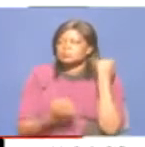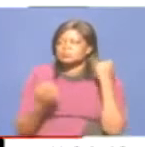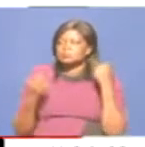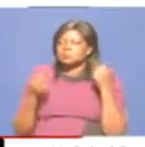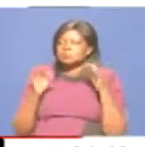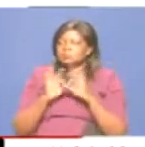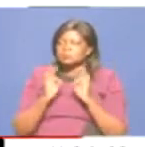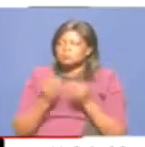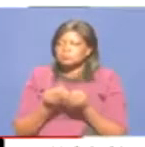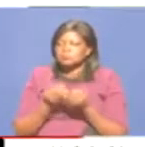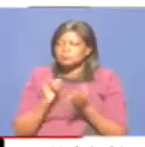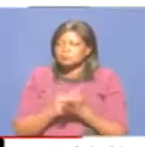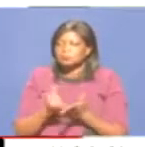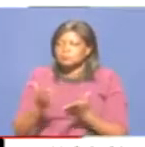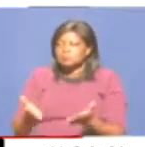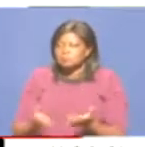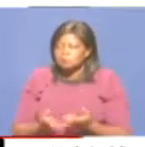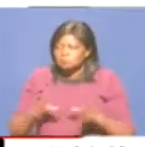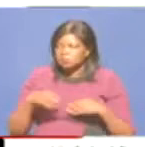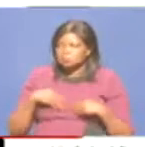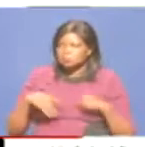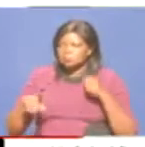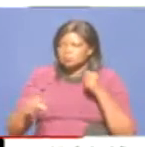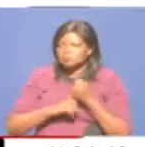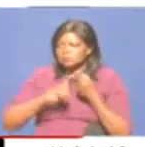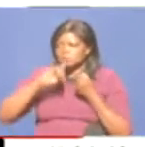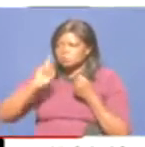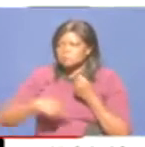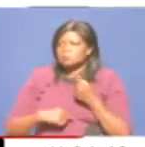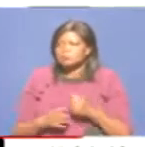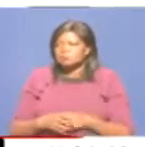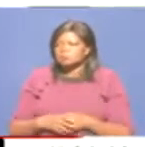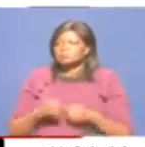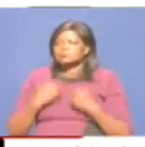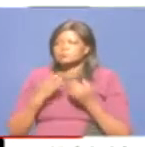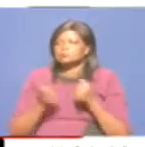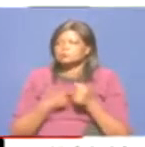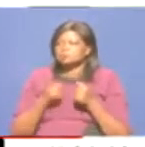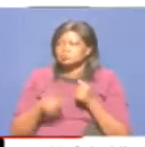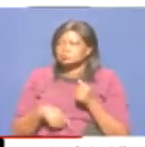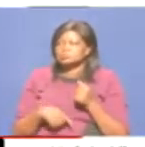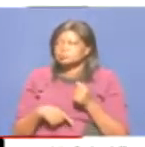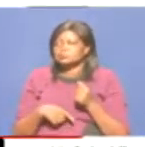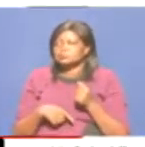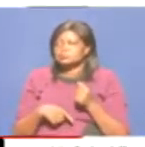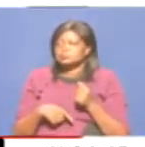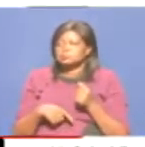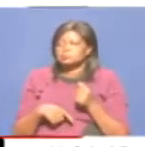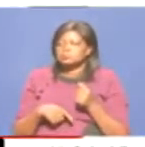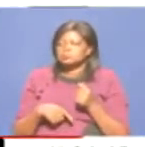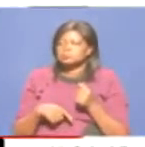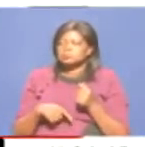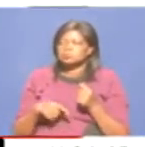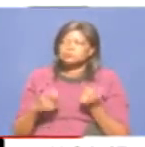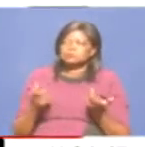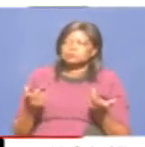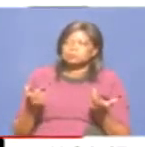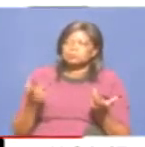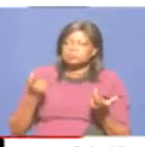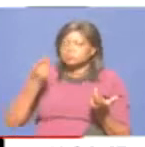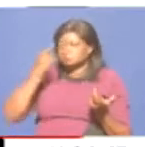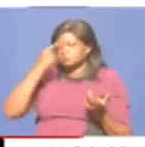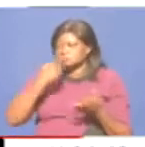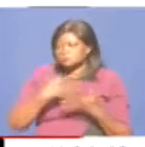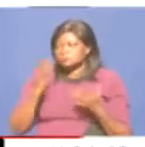that require to receive or be cushioned by providing 6,000 shillings in the interim for whatever